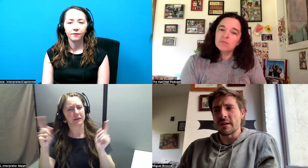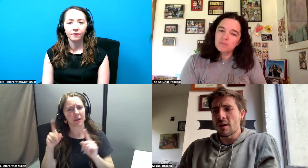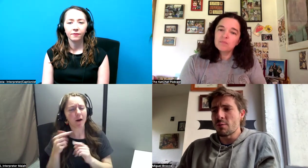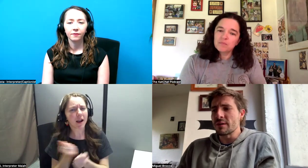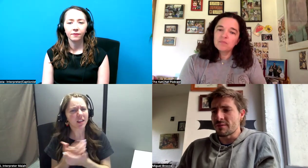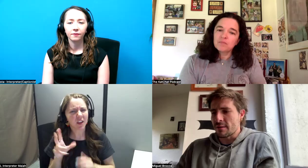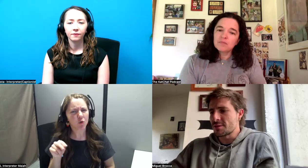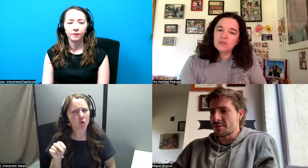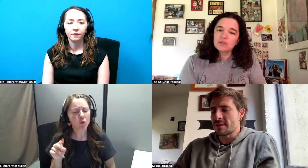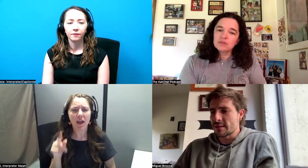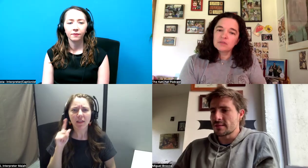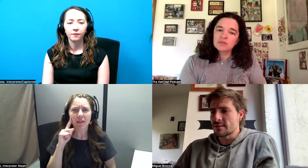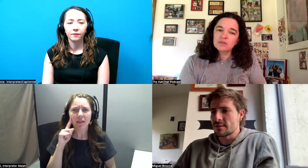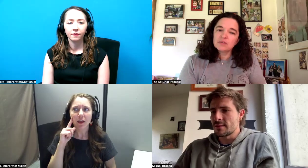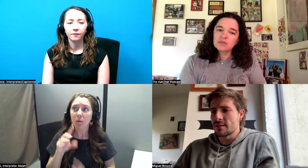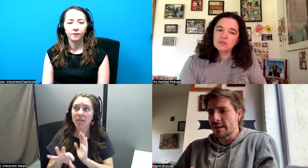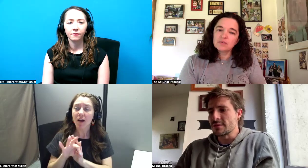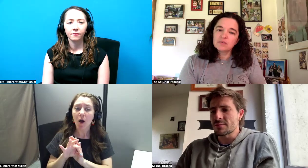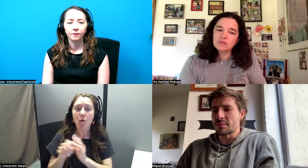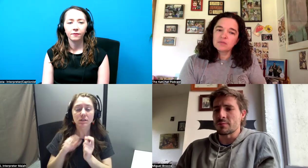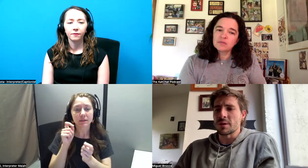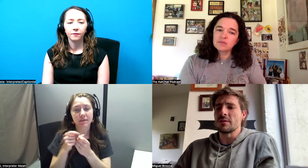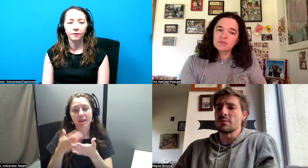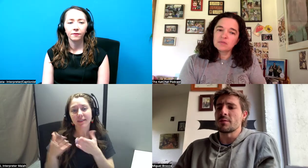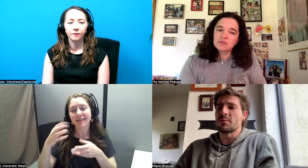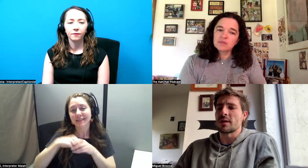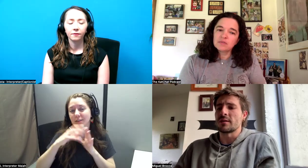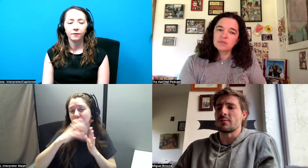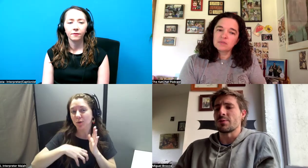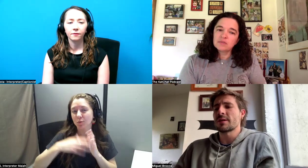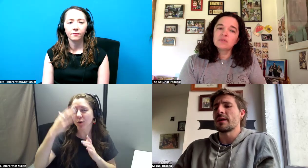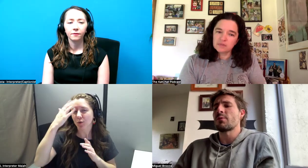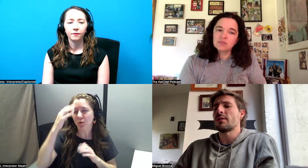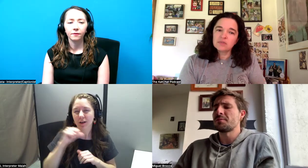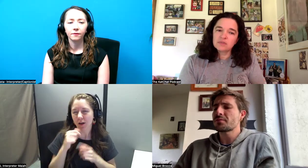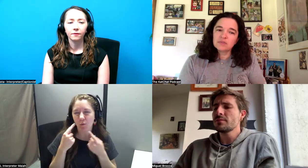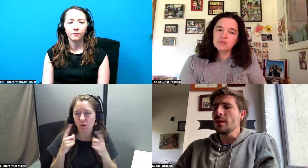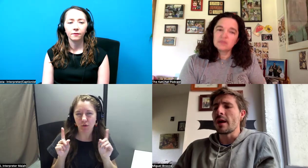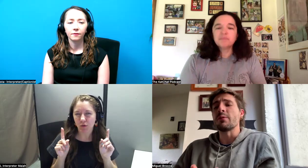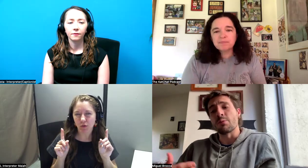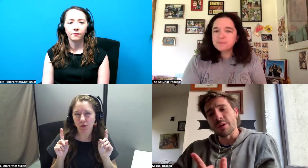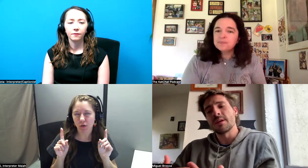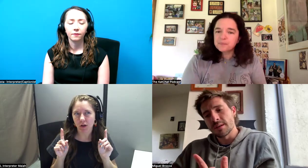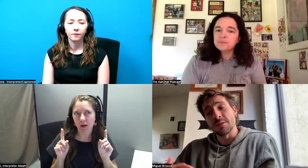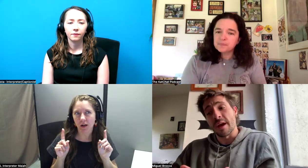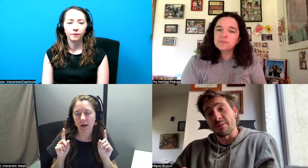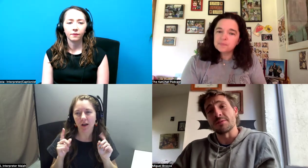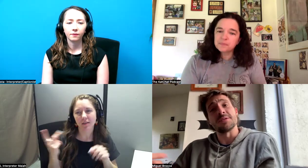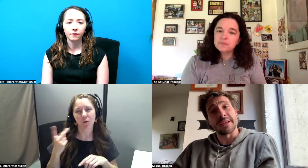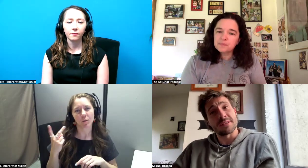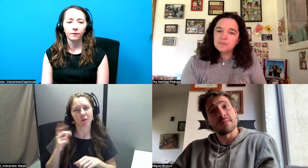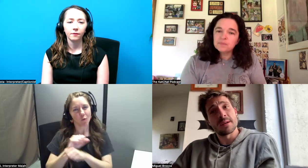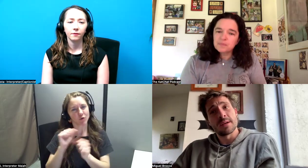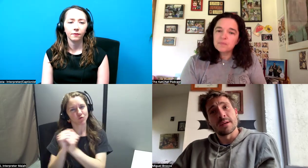sense. I mean, I know we found certain things in the script that we knew that were not going to work that well, and we worked together